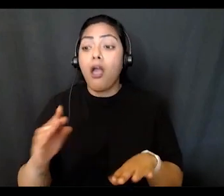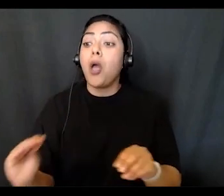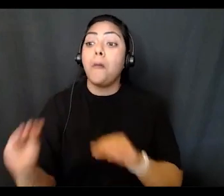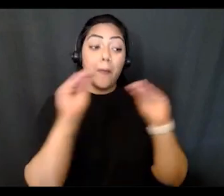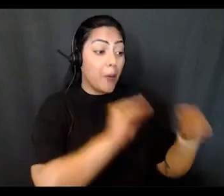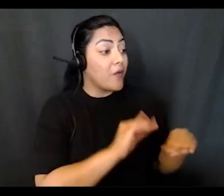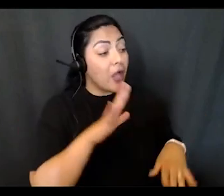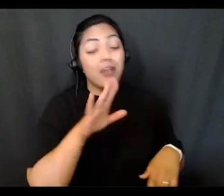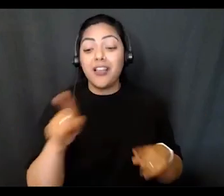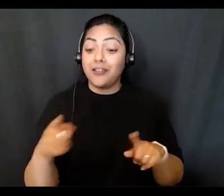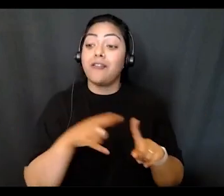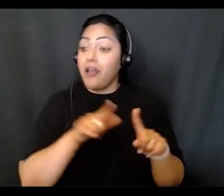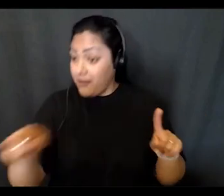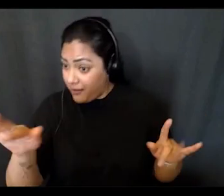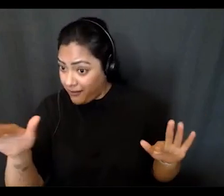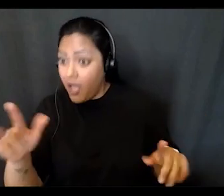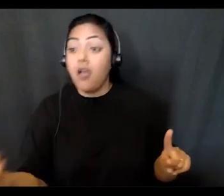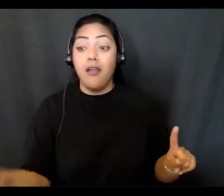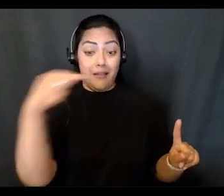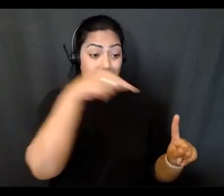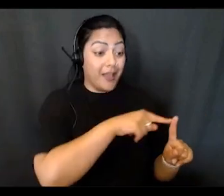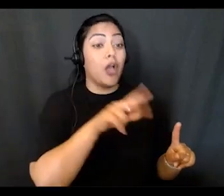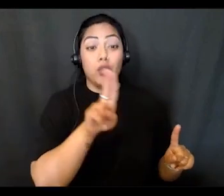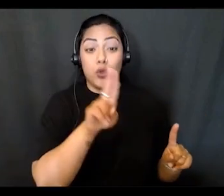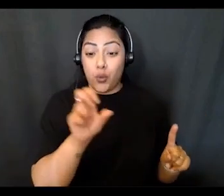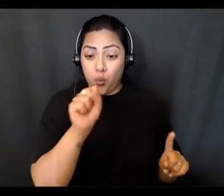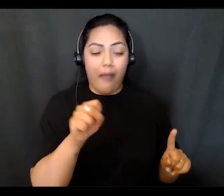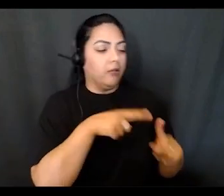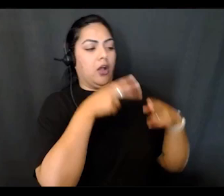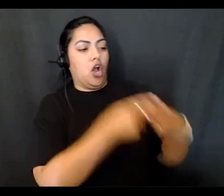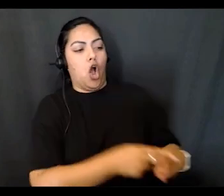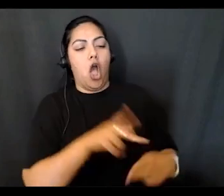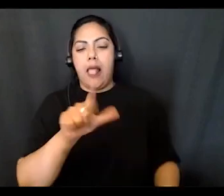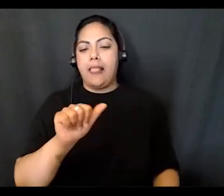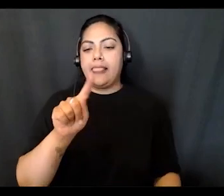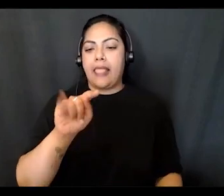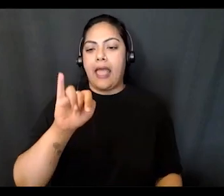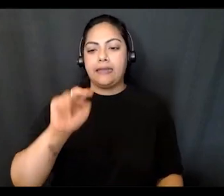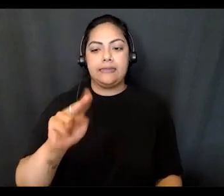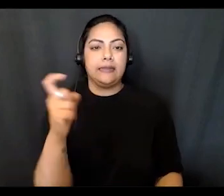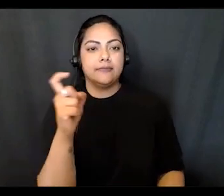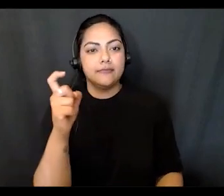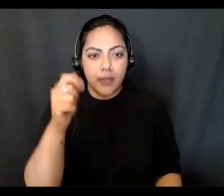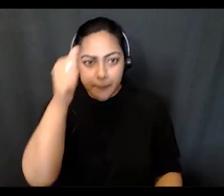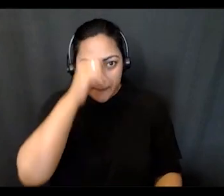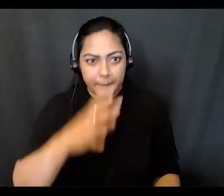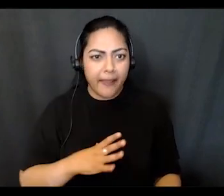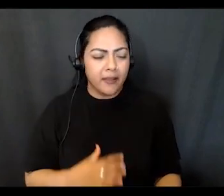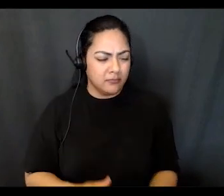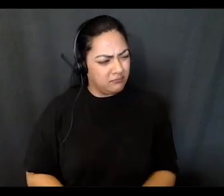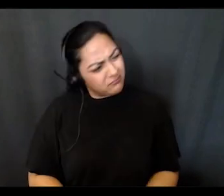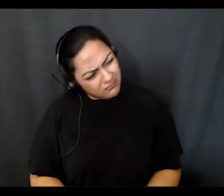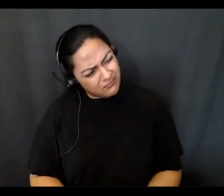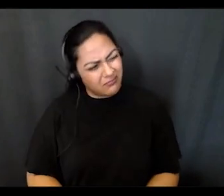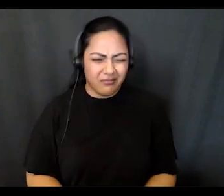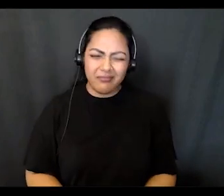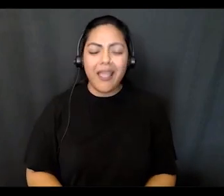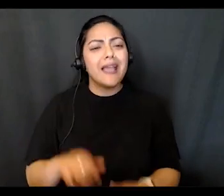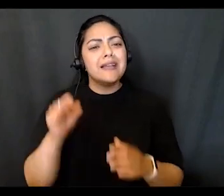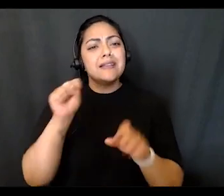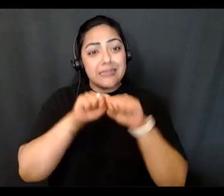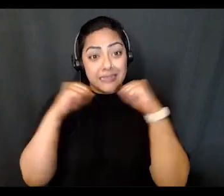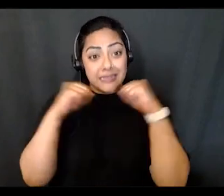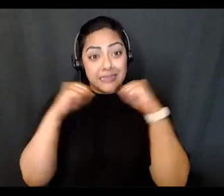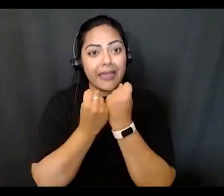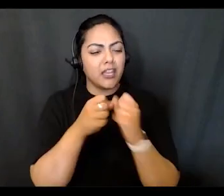man. That's what he hasn't changed, but the context within which he was had changed, and so then society is reading